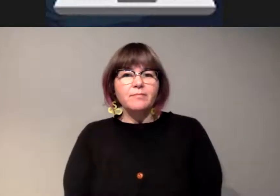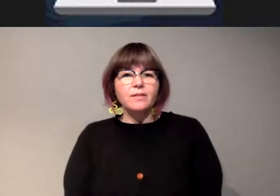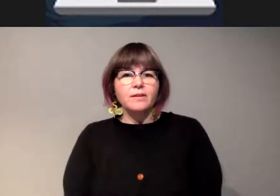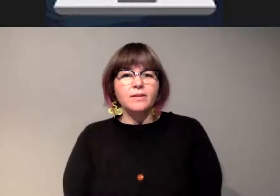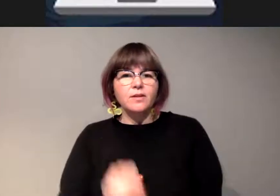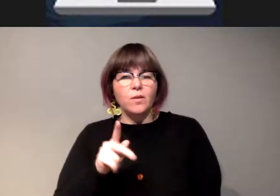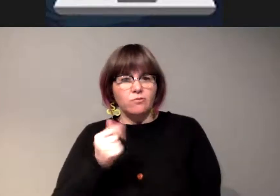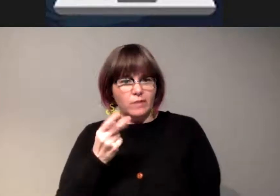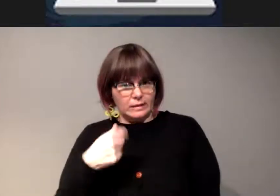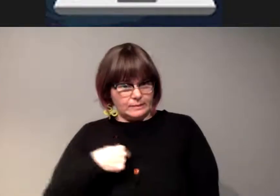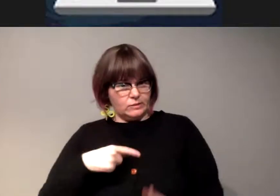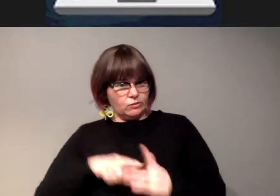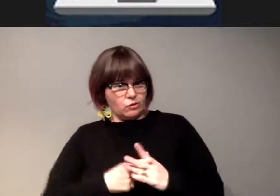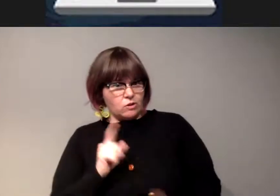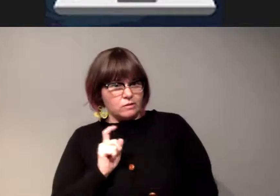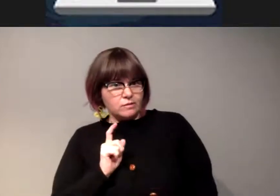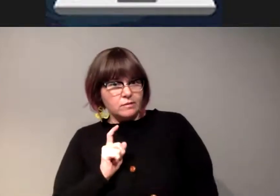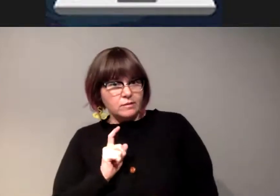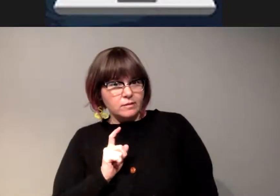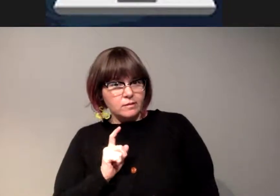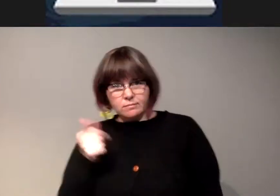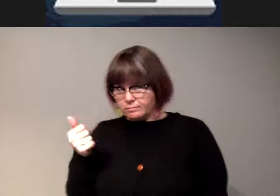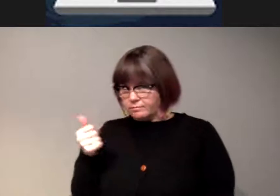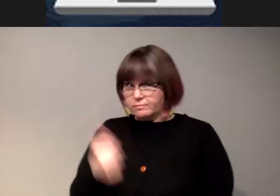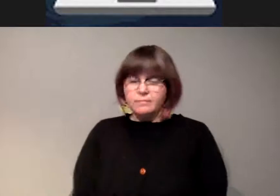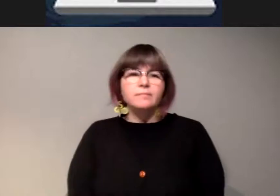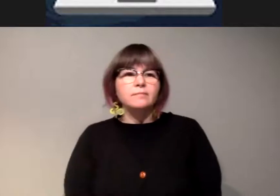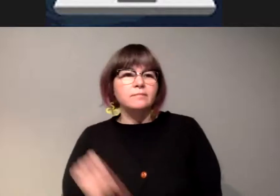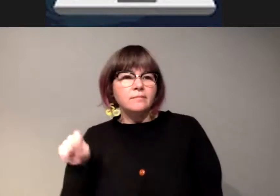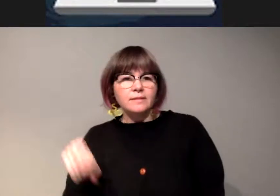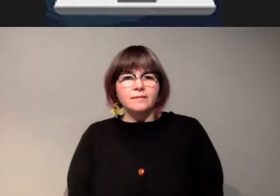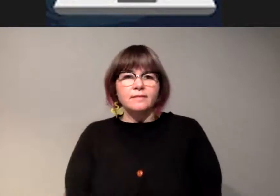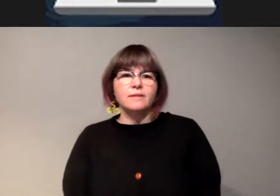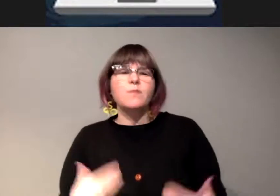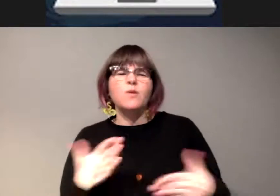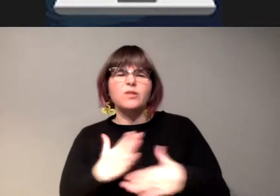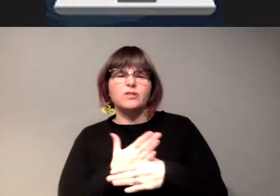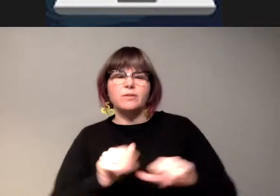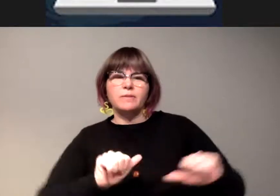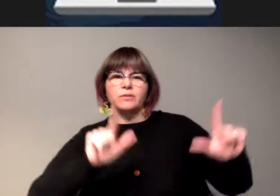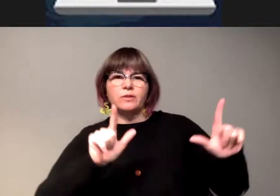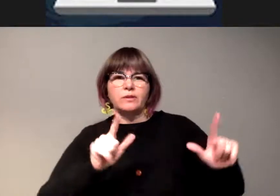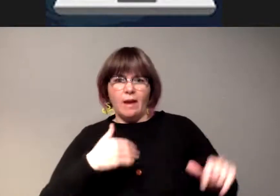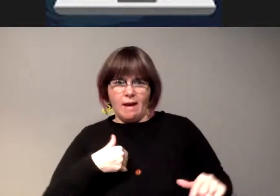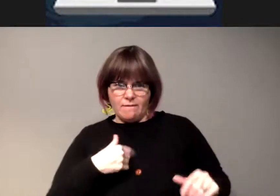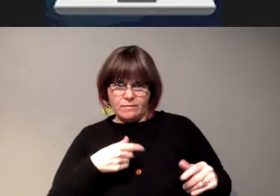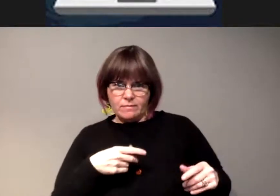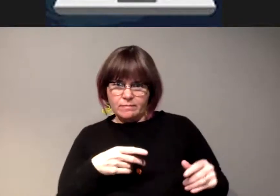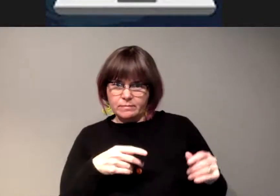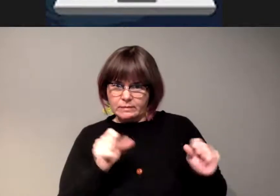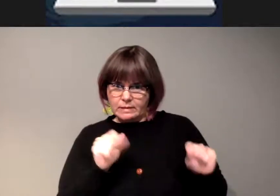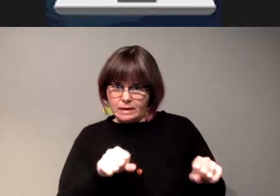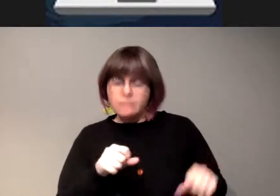Okay, Grace, do you want me to start off? Okay. Yes. Let me share my screen really quickly. Do I have screen sharing privileges, Sarah? You